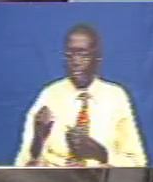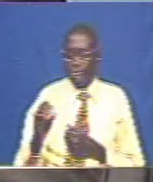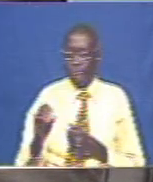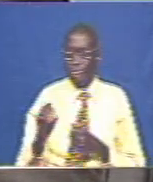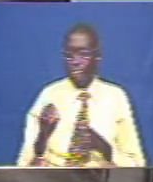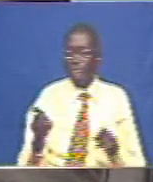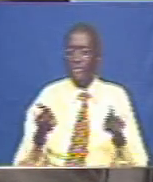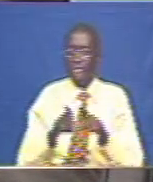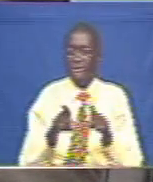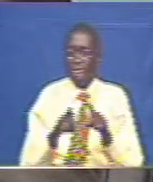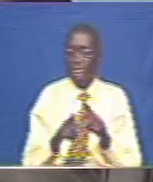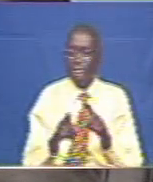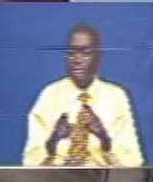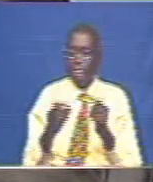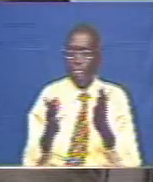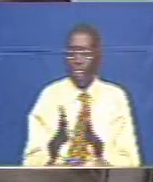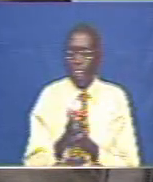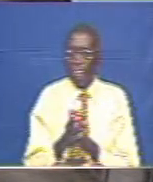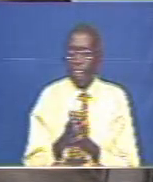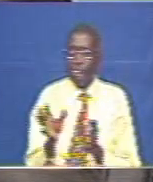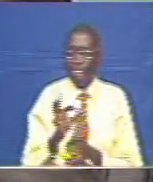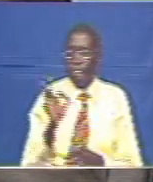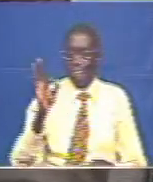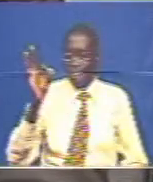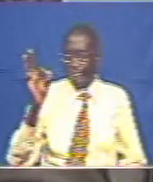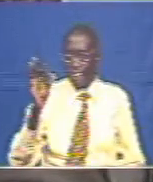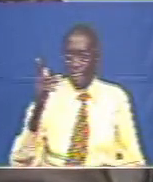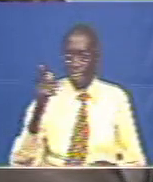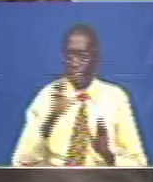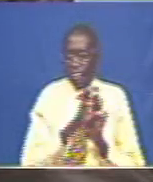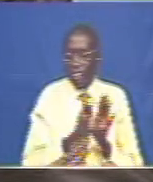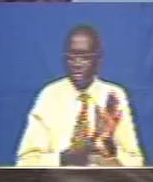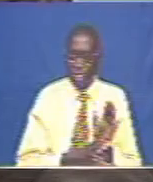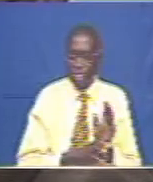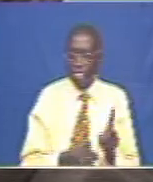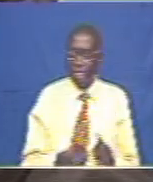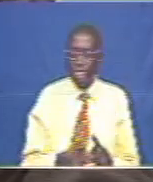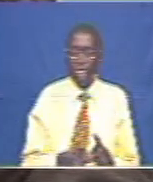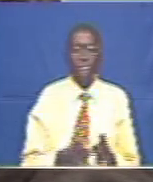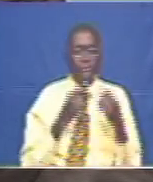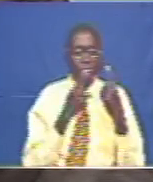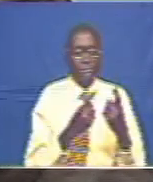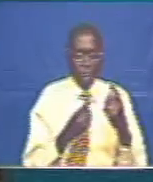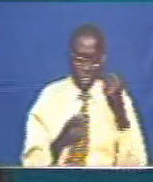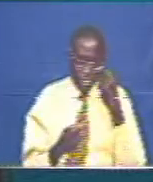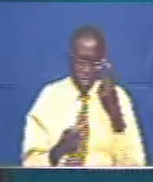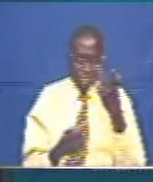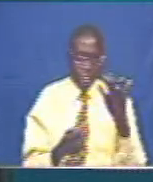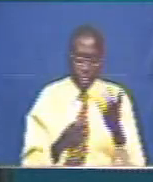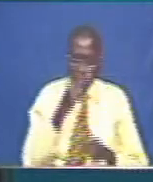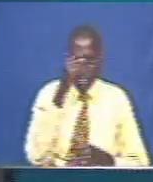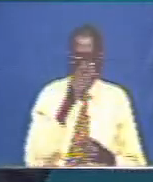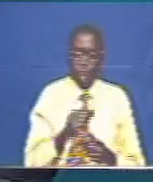tandem with the thinking and the spirit of our constitution. And of course, it is my understanding that you know that policy is now